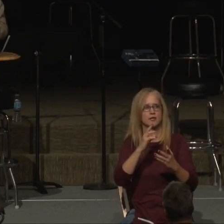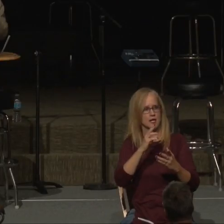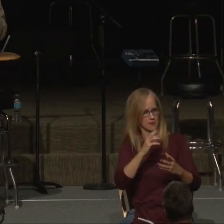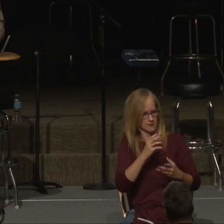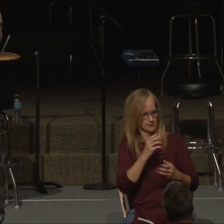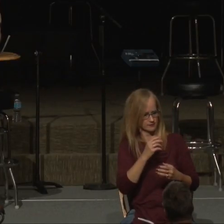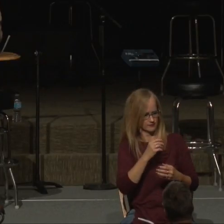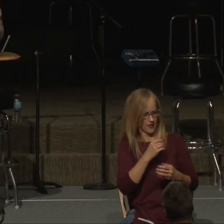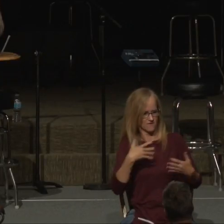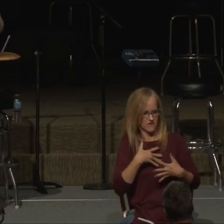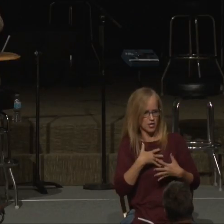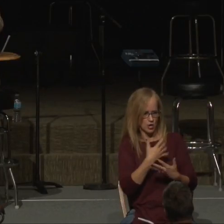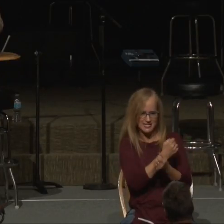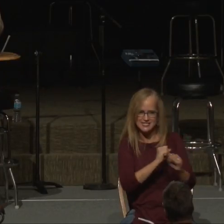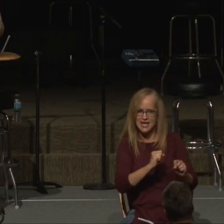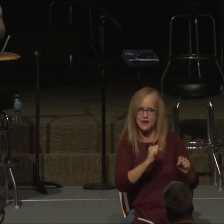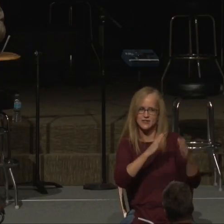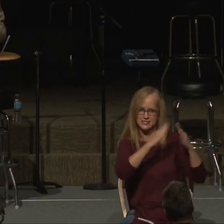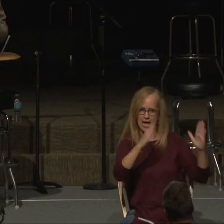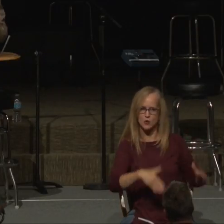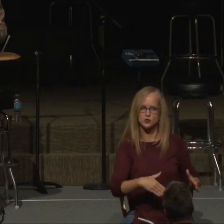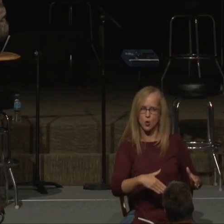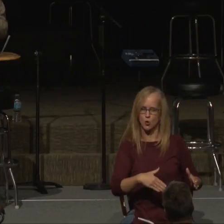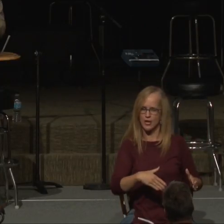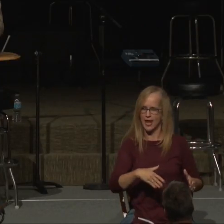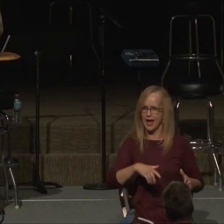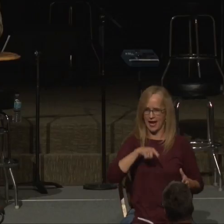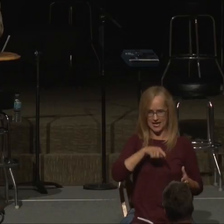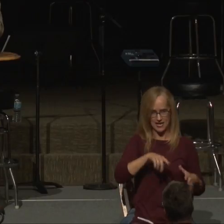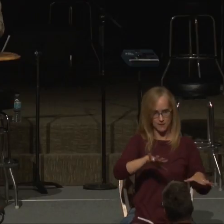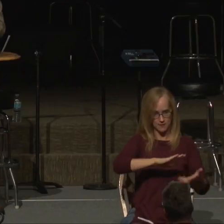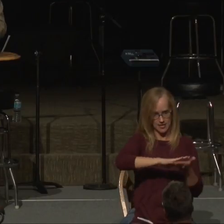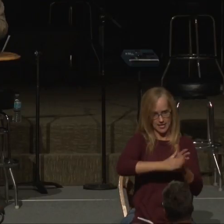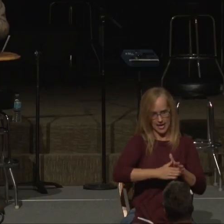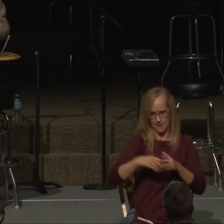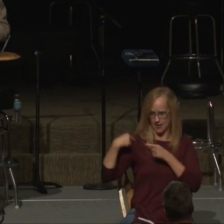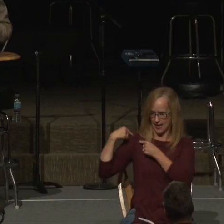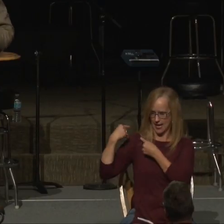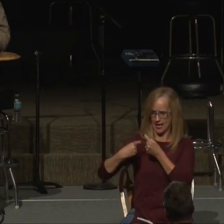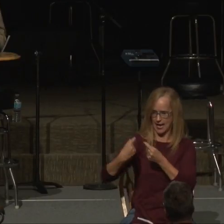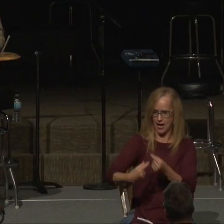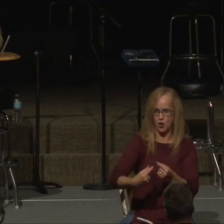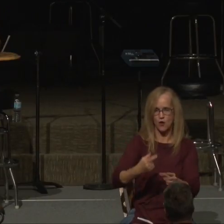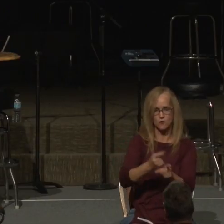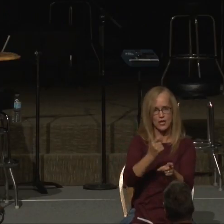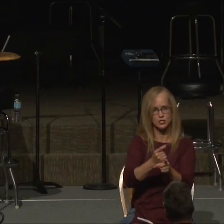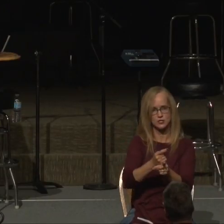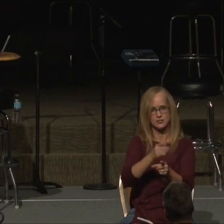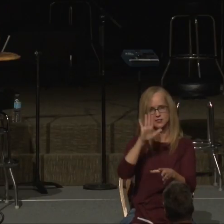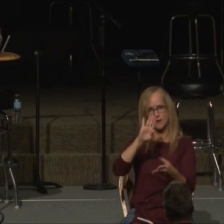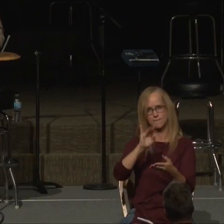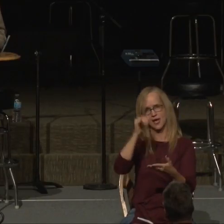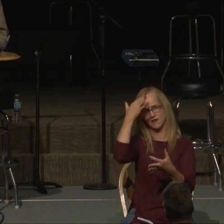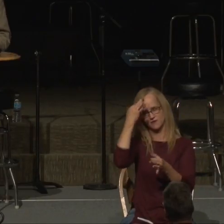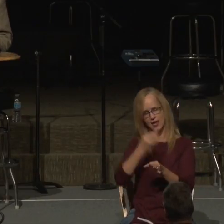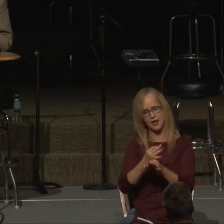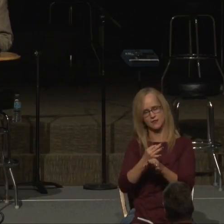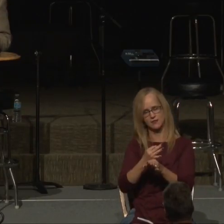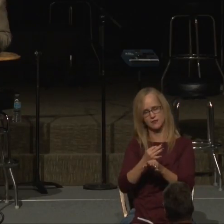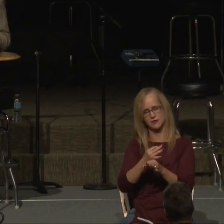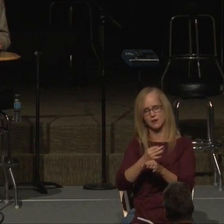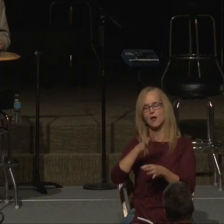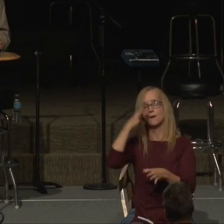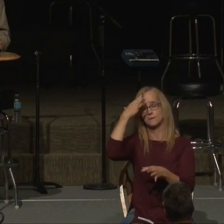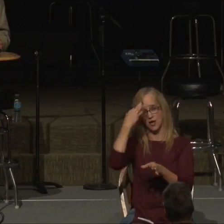of his household. By this he condemned the world and became an heir of the righteousness that comes by faith. By faith,